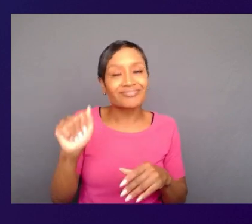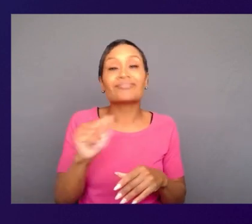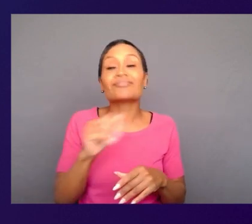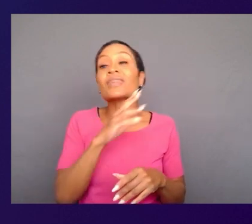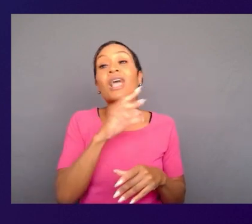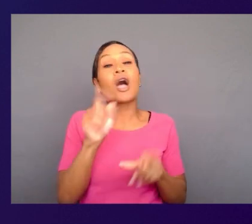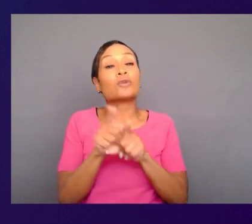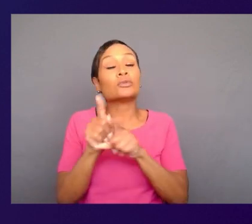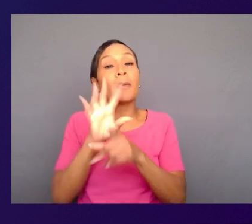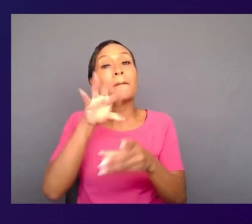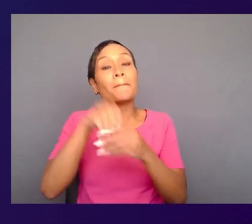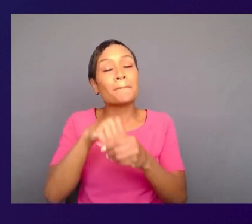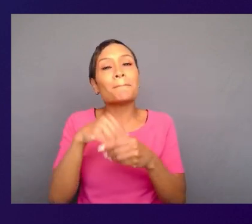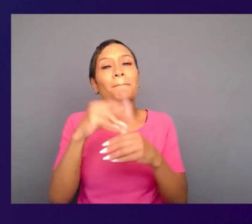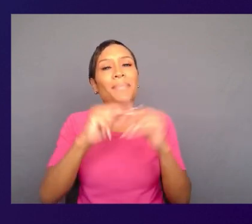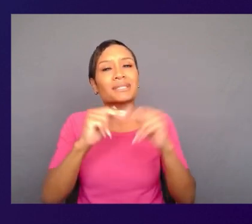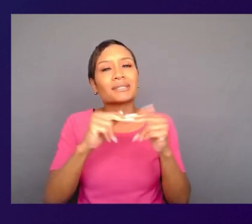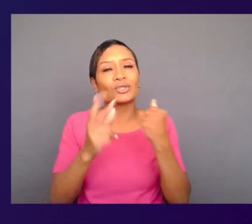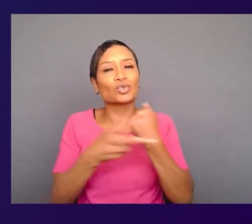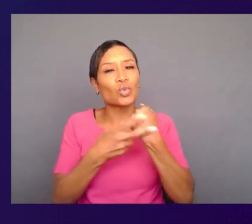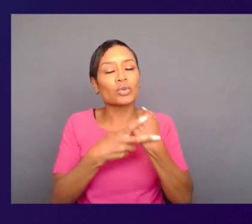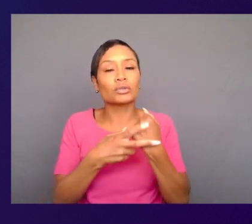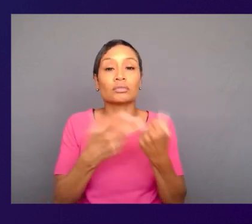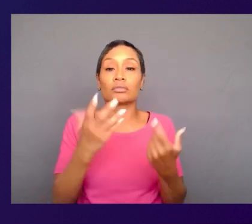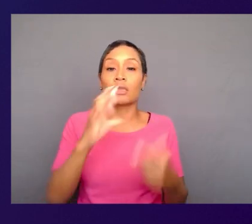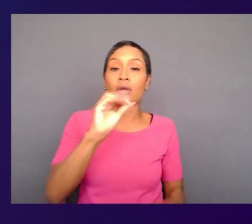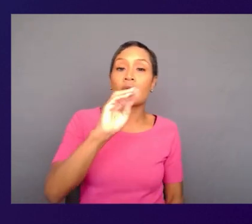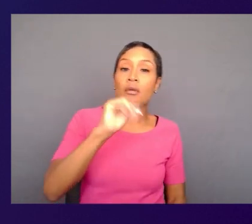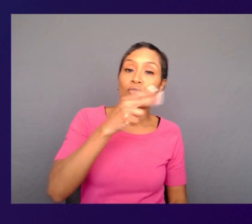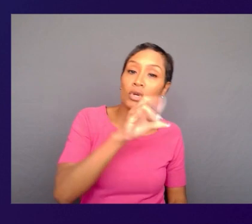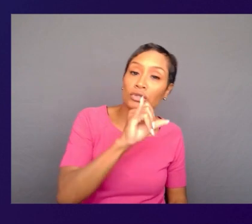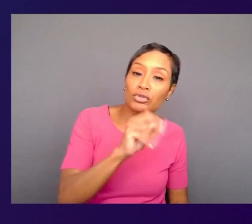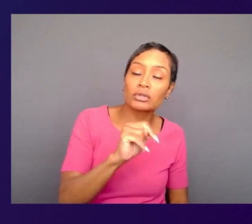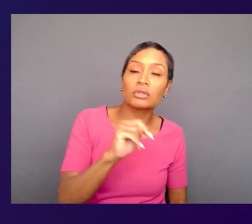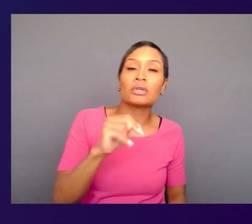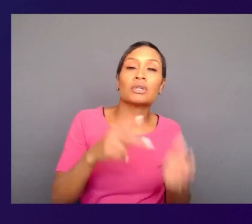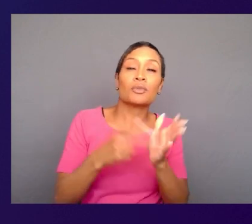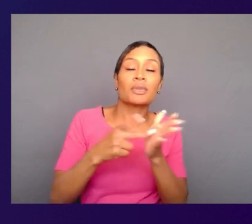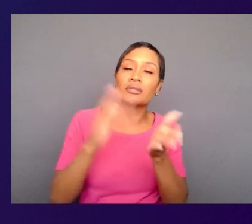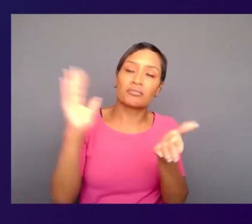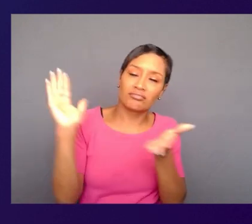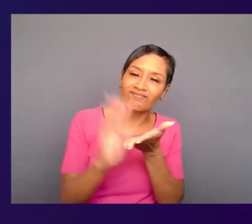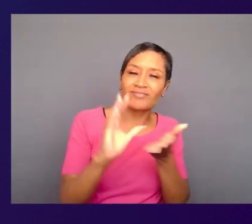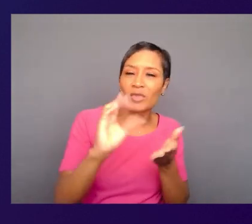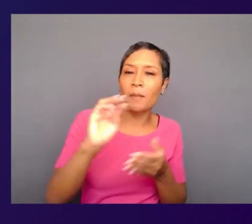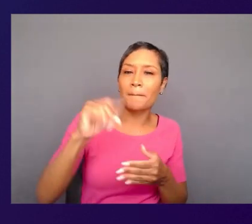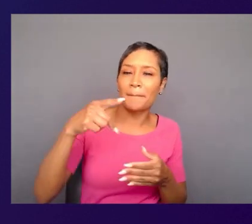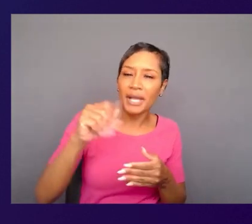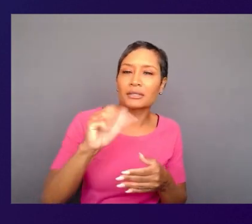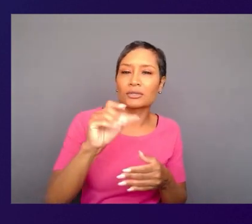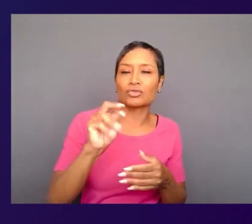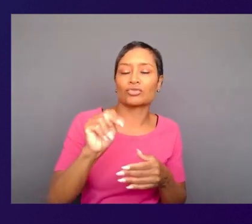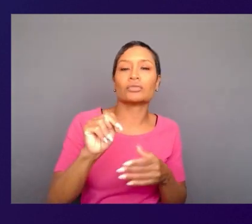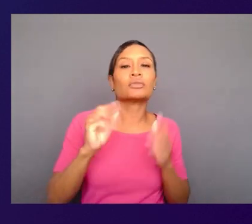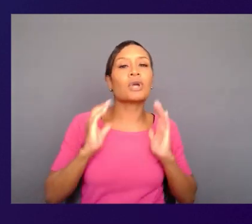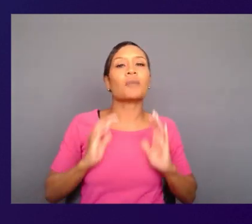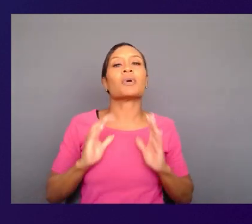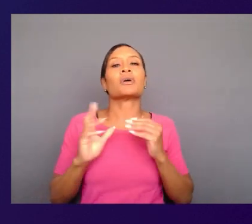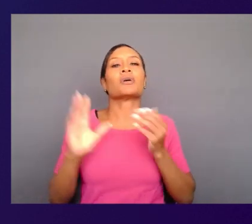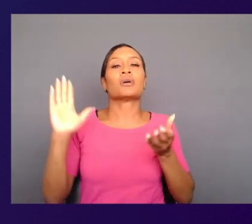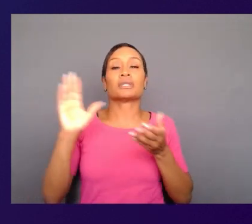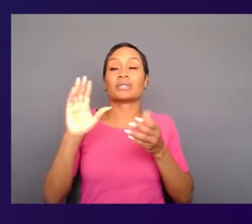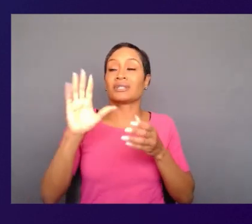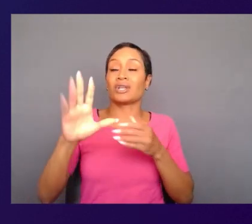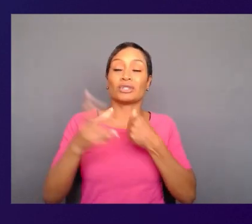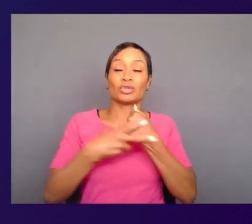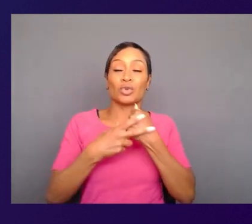built-in storage efficiency capabilities, whether it be compression, deduplication, compaction, that allows customers to reduce the space that their storage takes up on